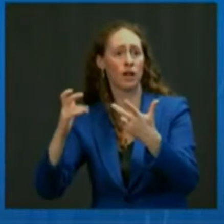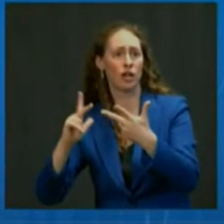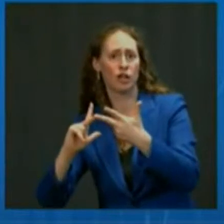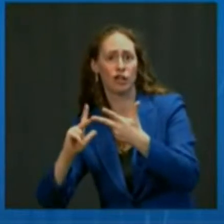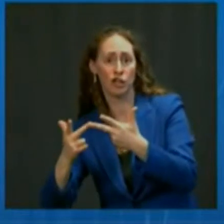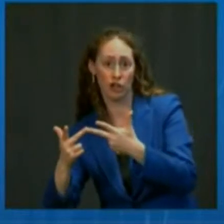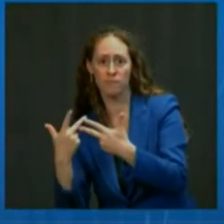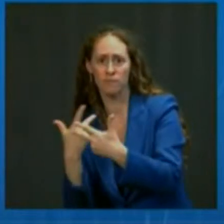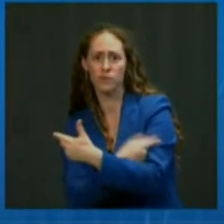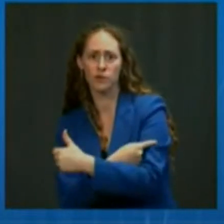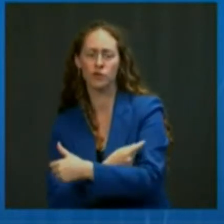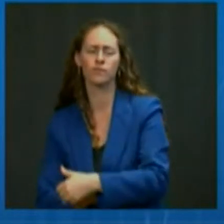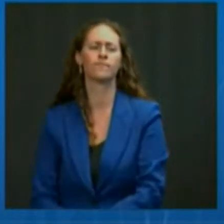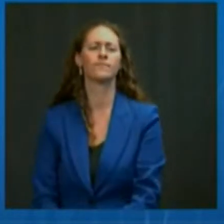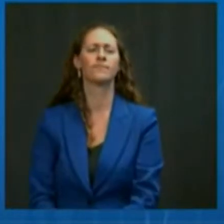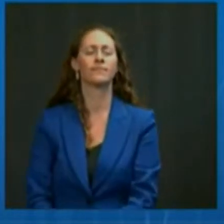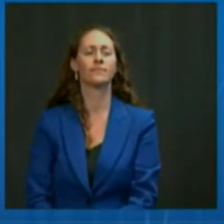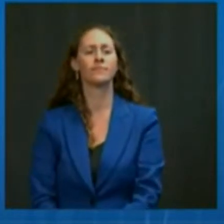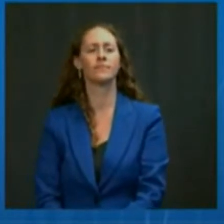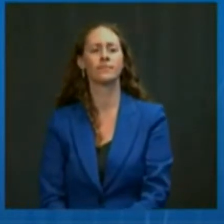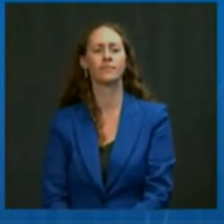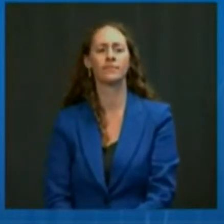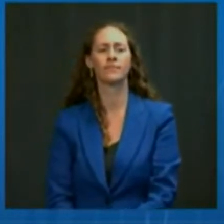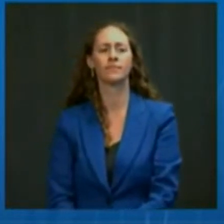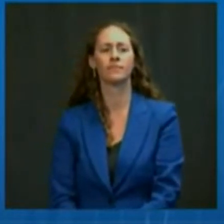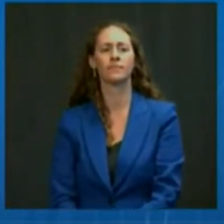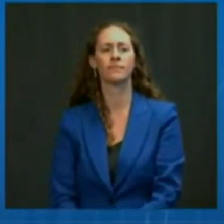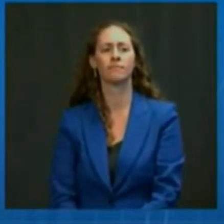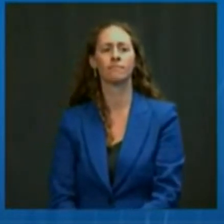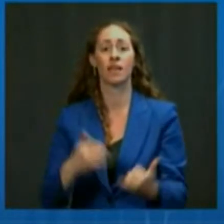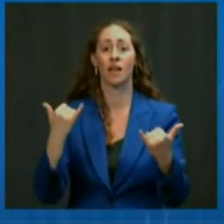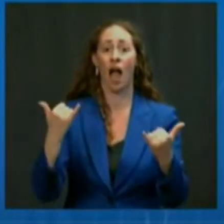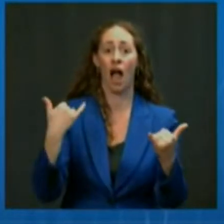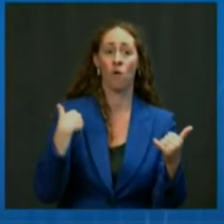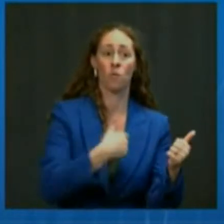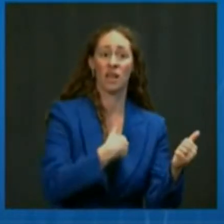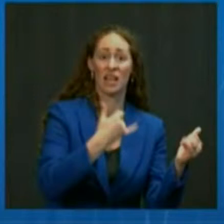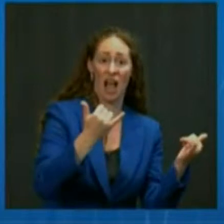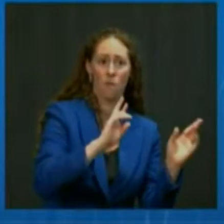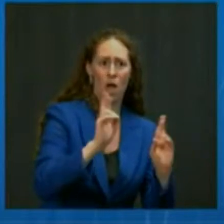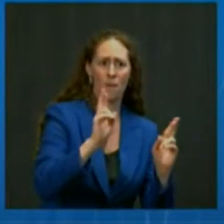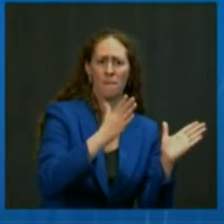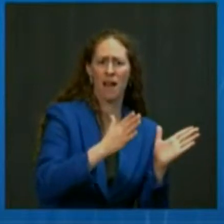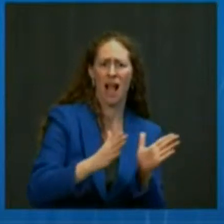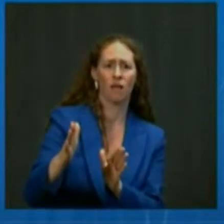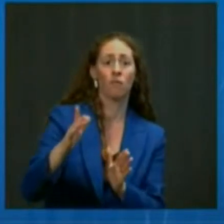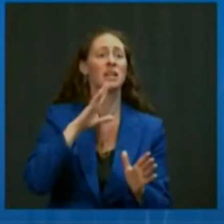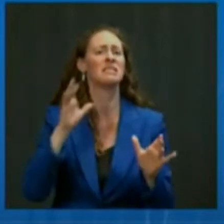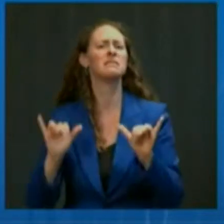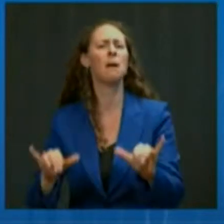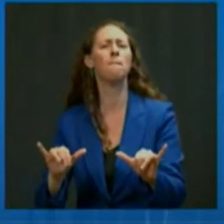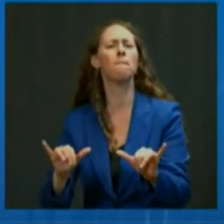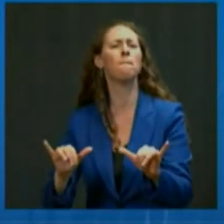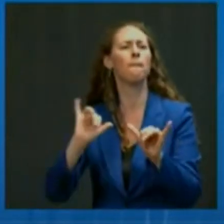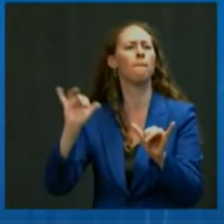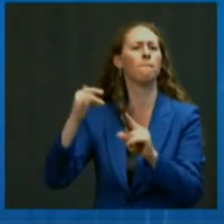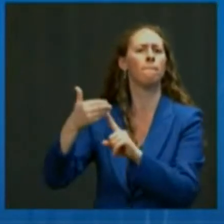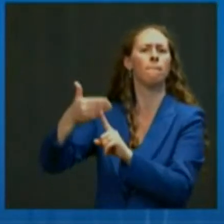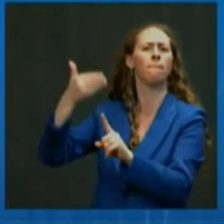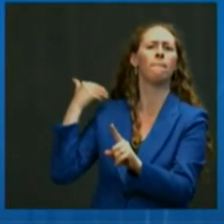Our approach on booster shots is simple, and it's consistent with our approach on every other front of this